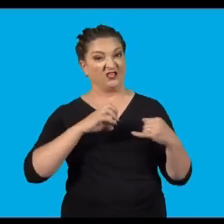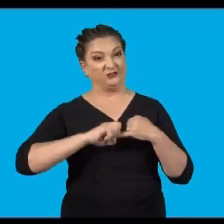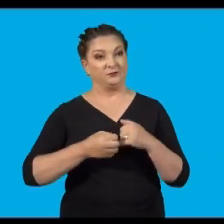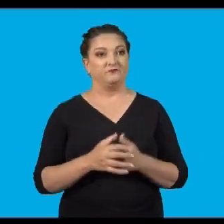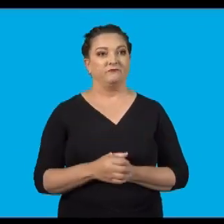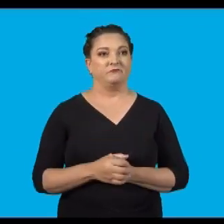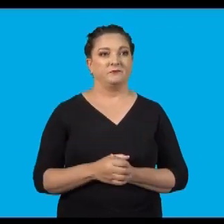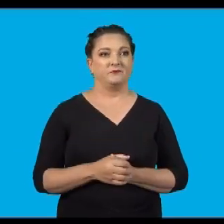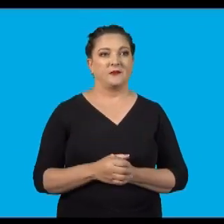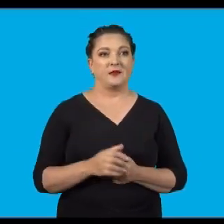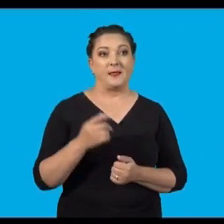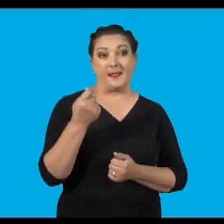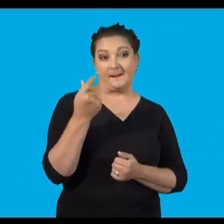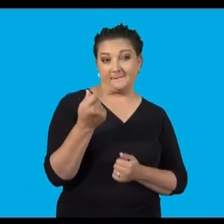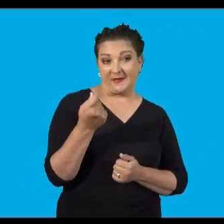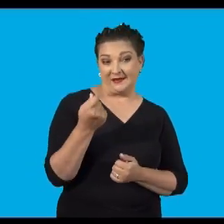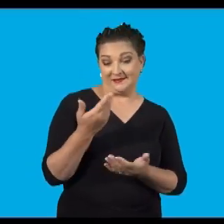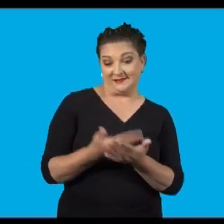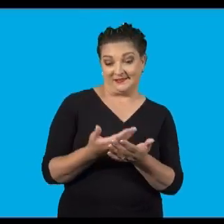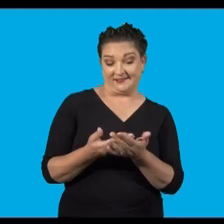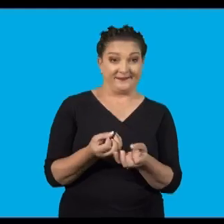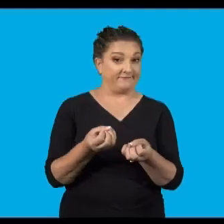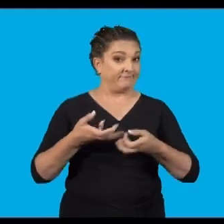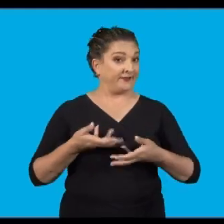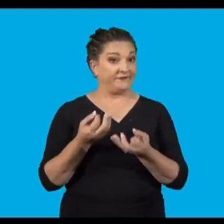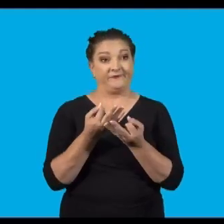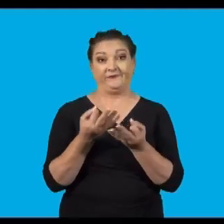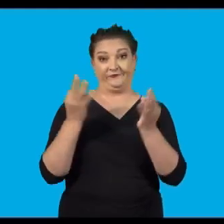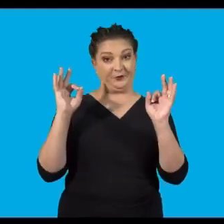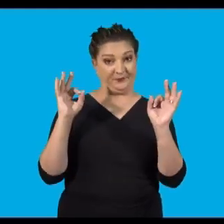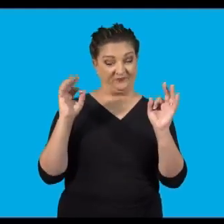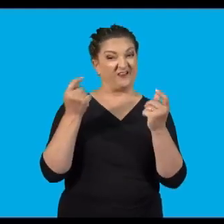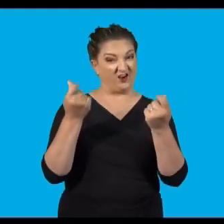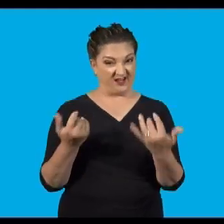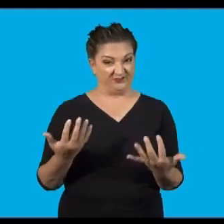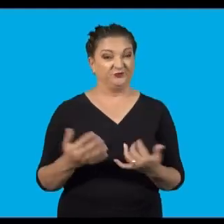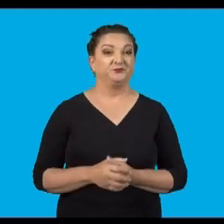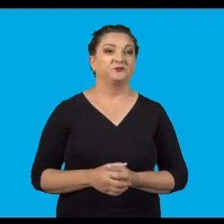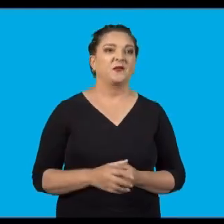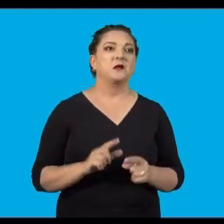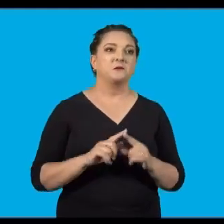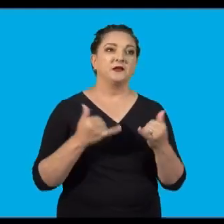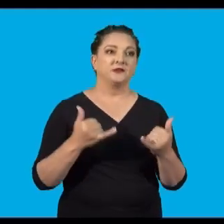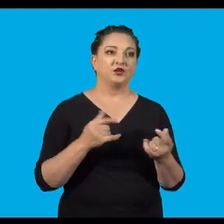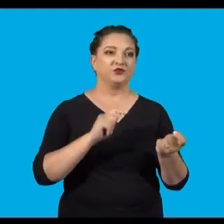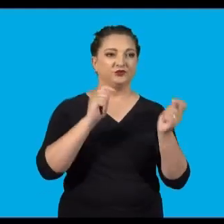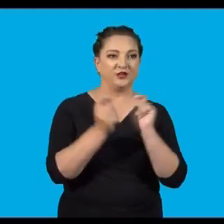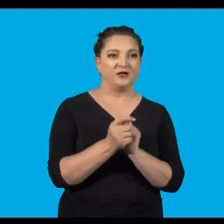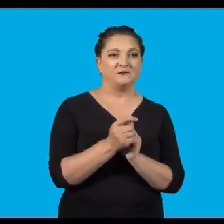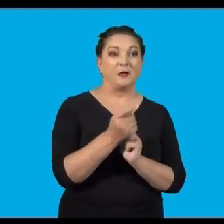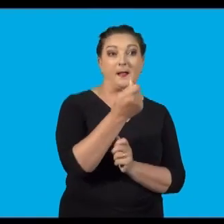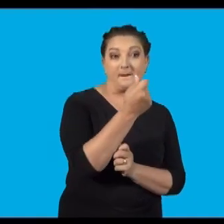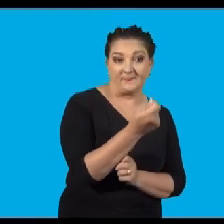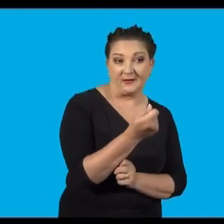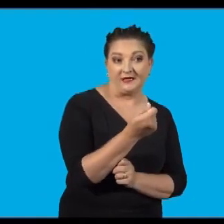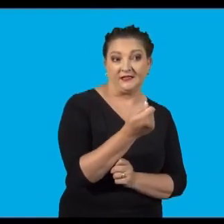our own. So let's read. Money provides financial freedom. In our response, financial freedom is provided